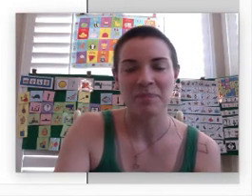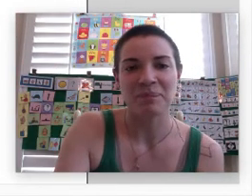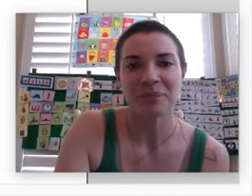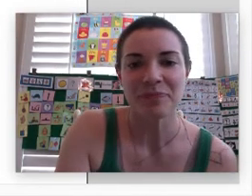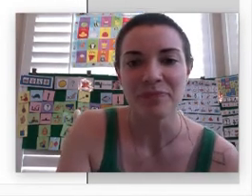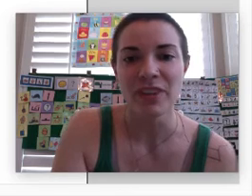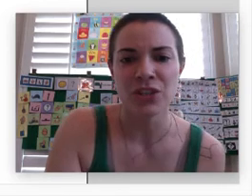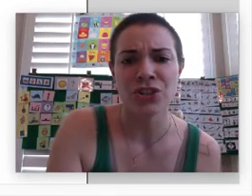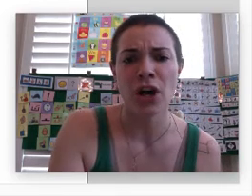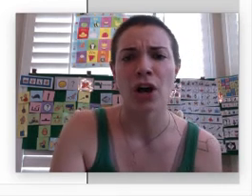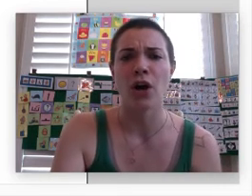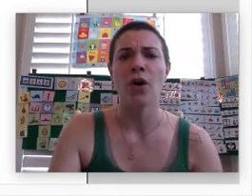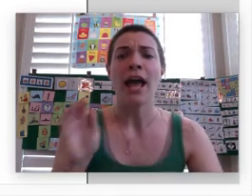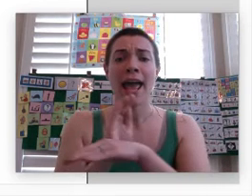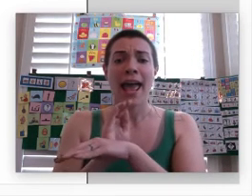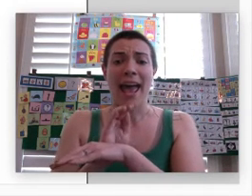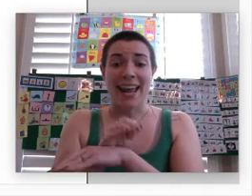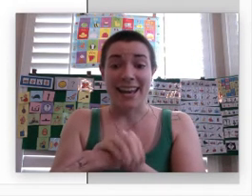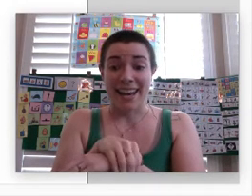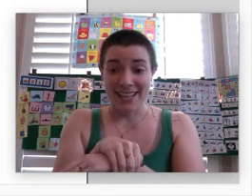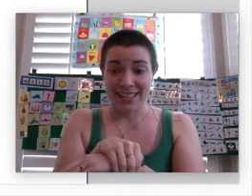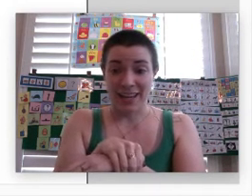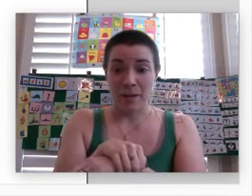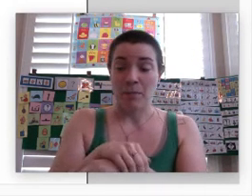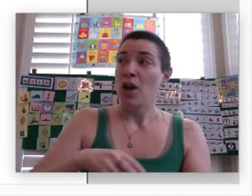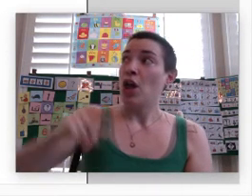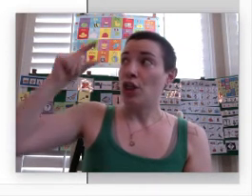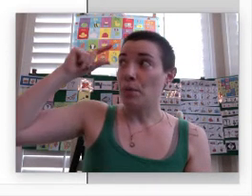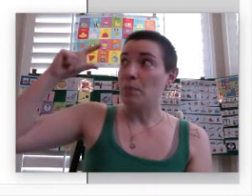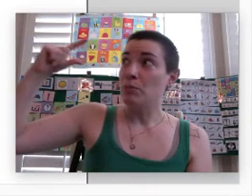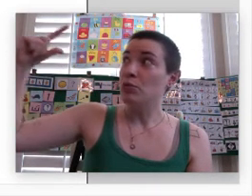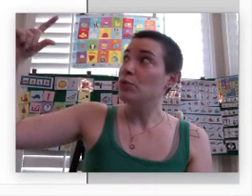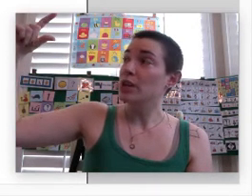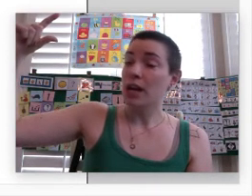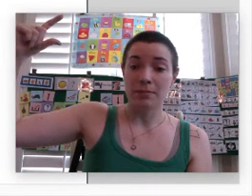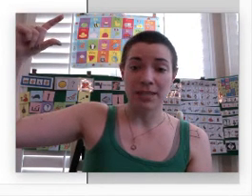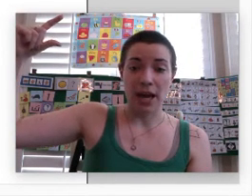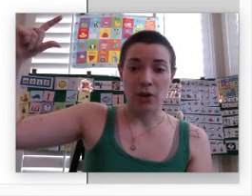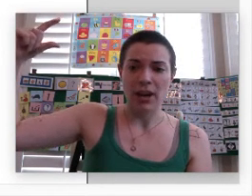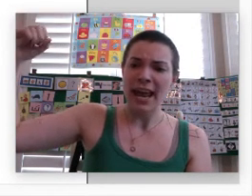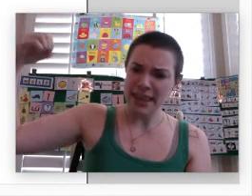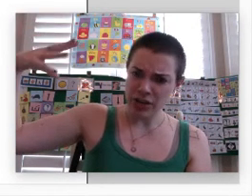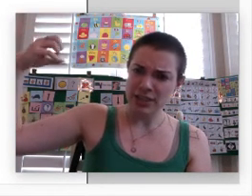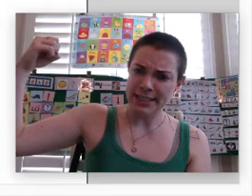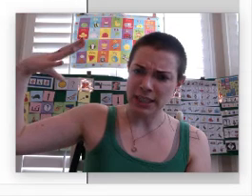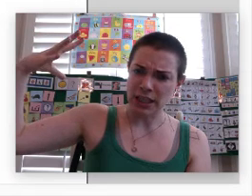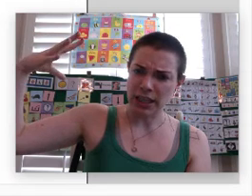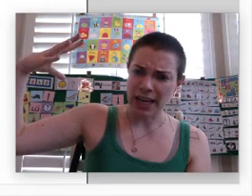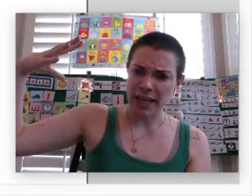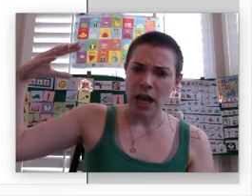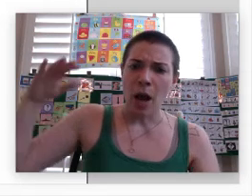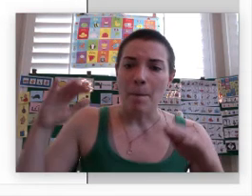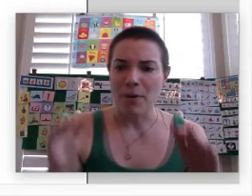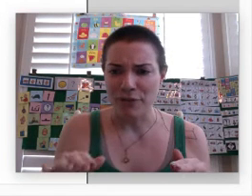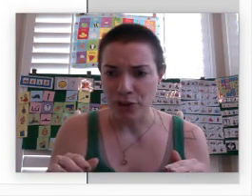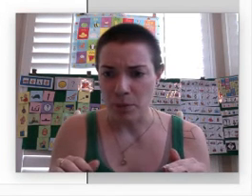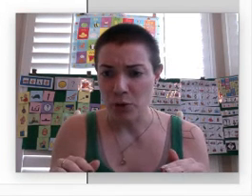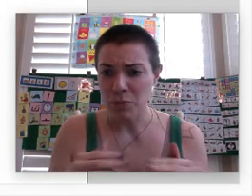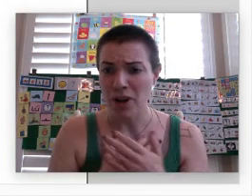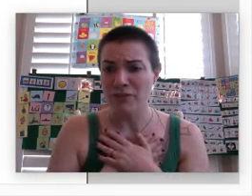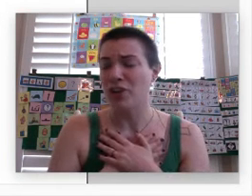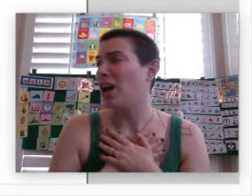sky. So at nighttime, the moon comes out and there's still light, but